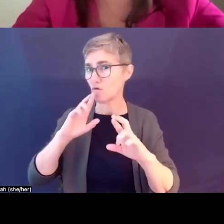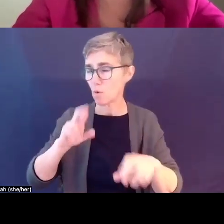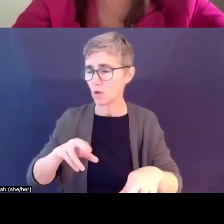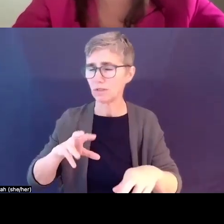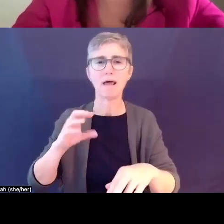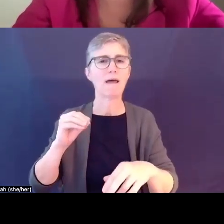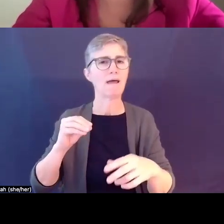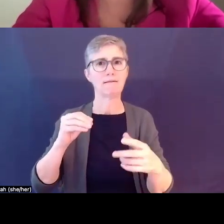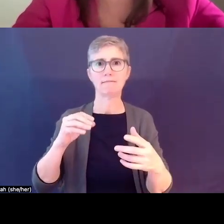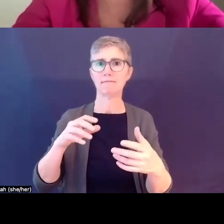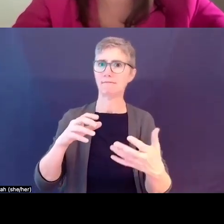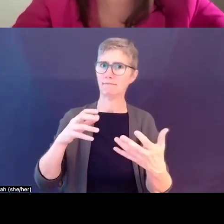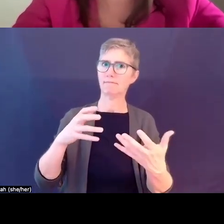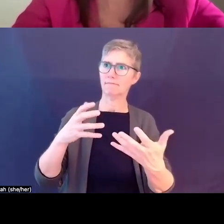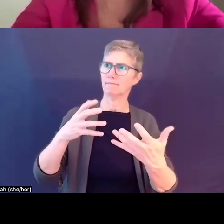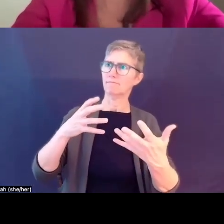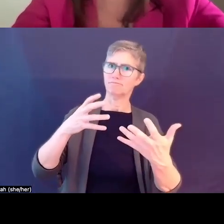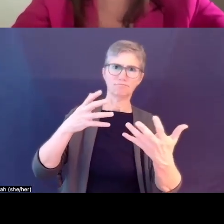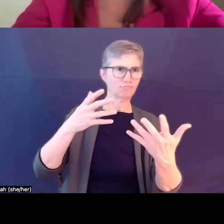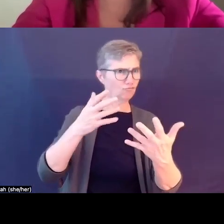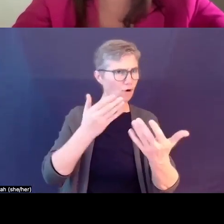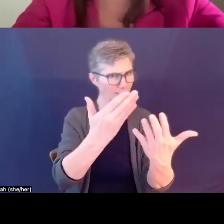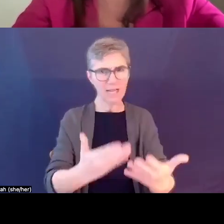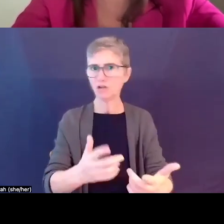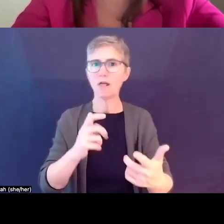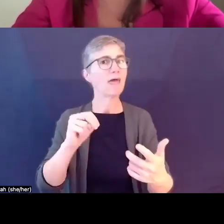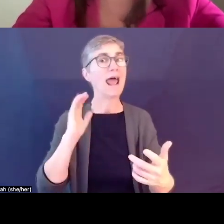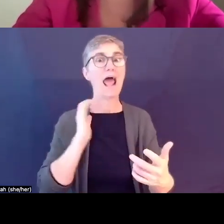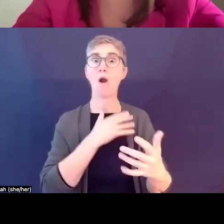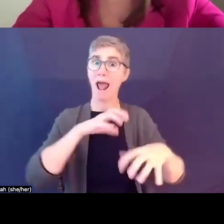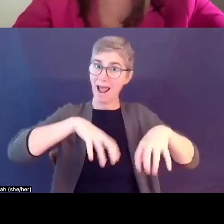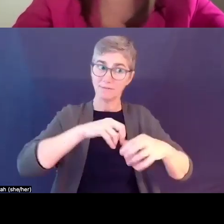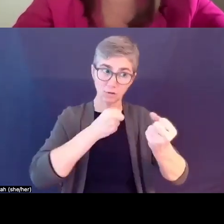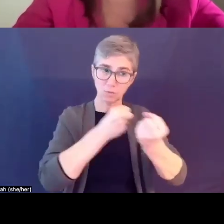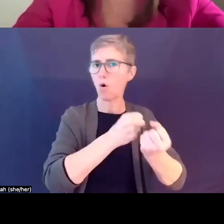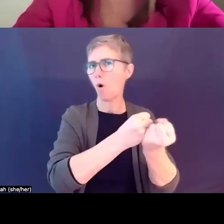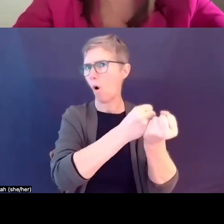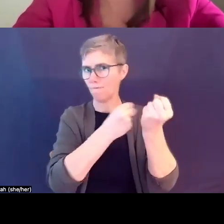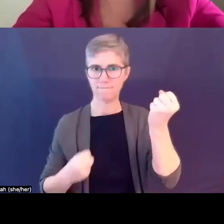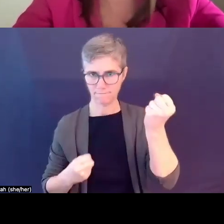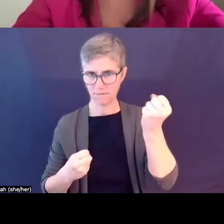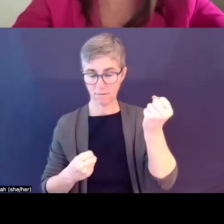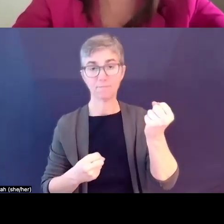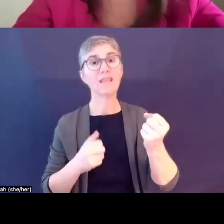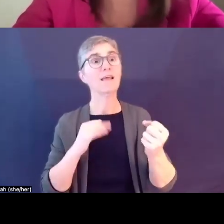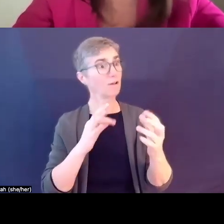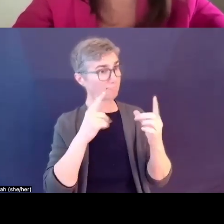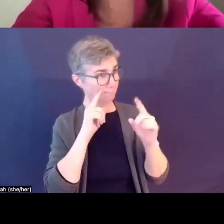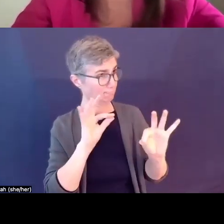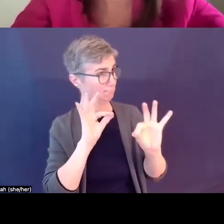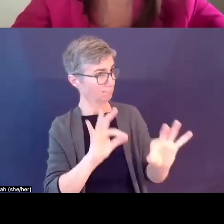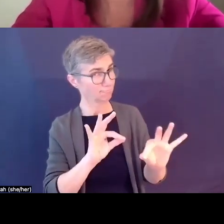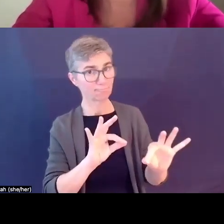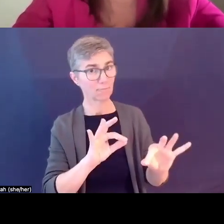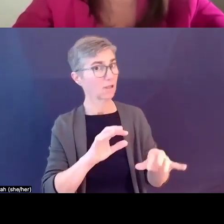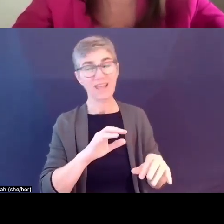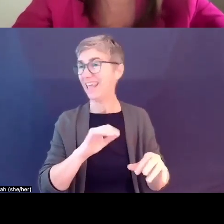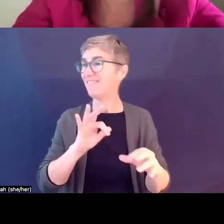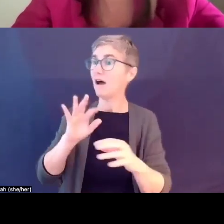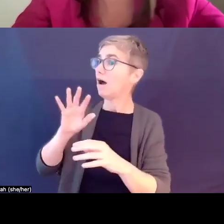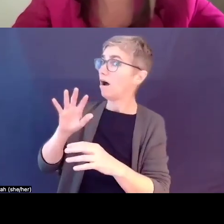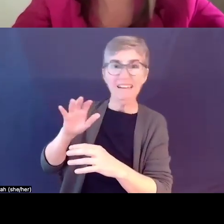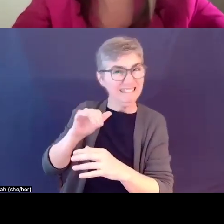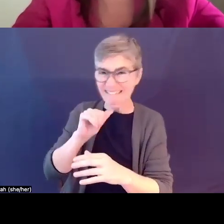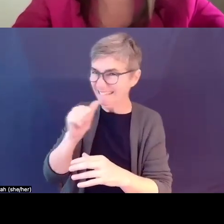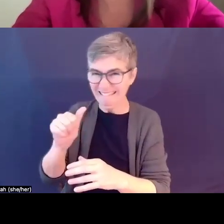active support is turned off. If implementation challenges are detected within the first 12 months, then sites with challenges enter a